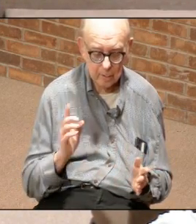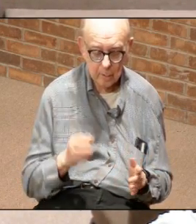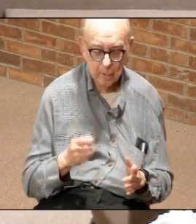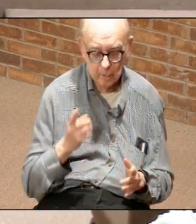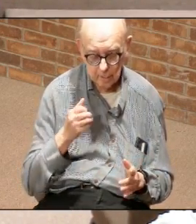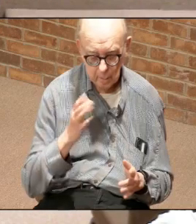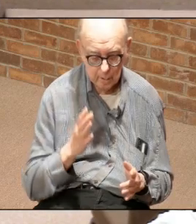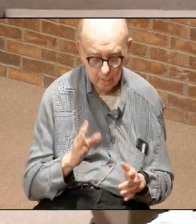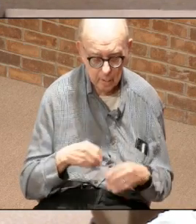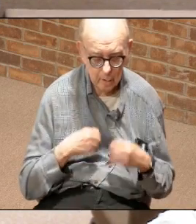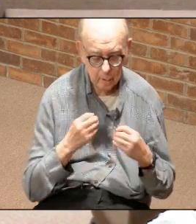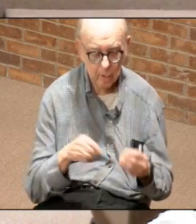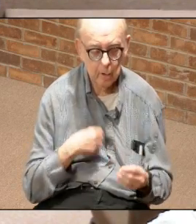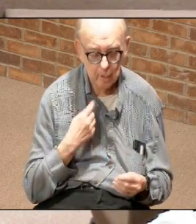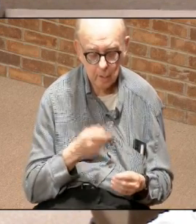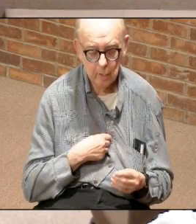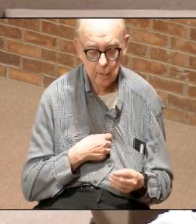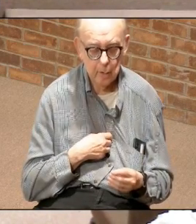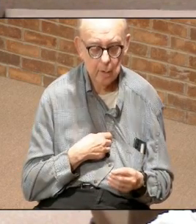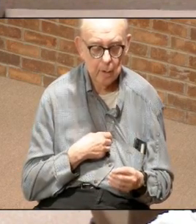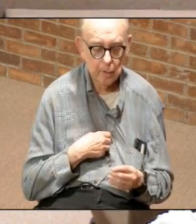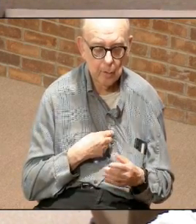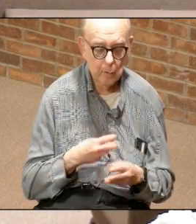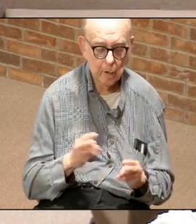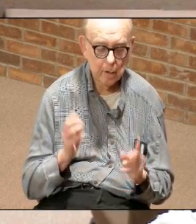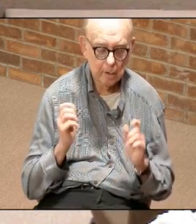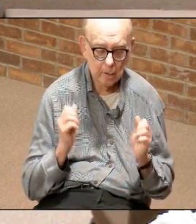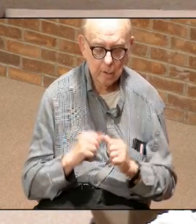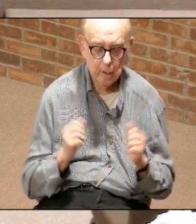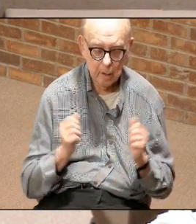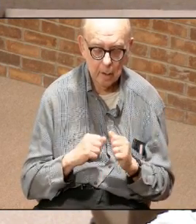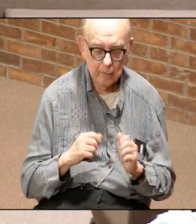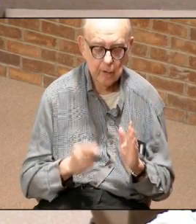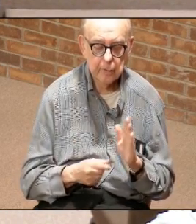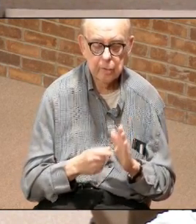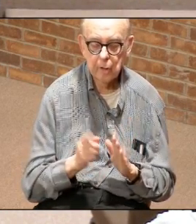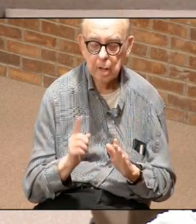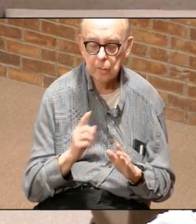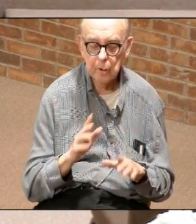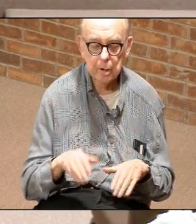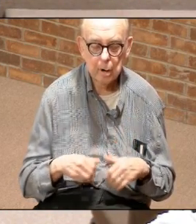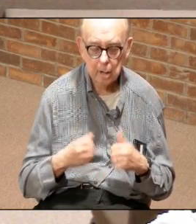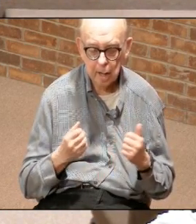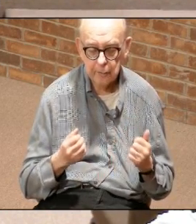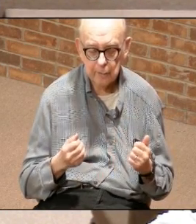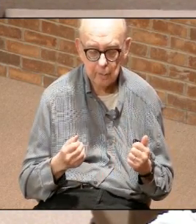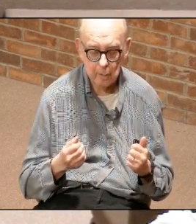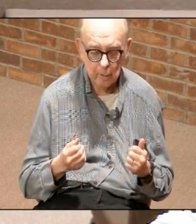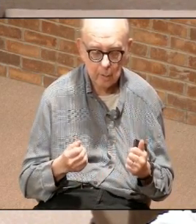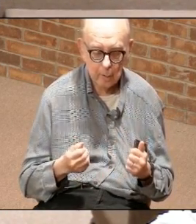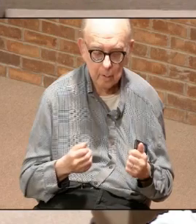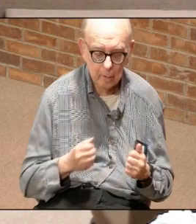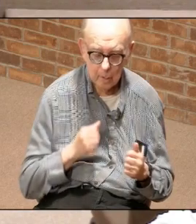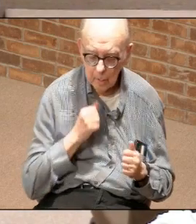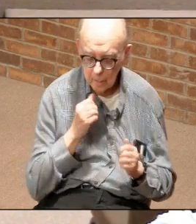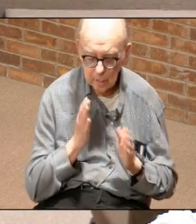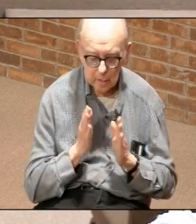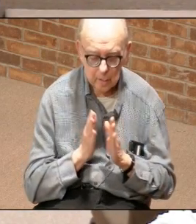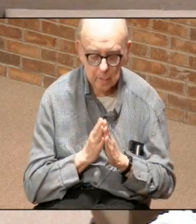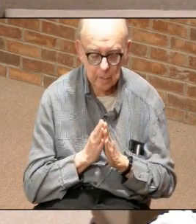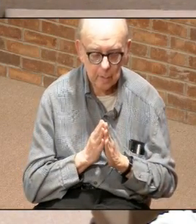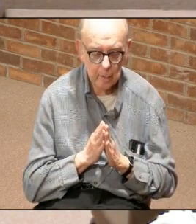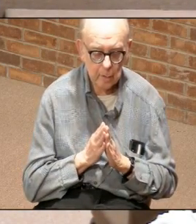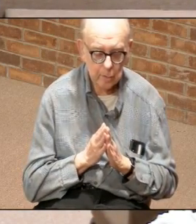understand is God has given us the resources to fight the giants in our life. Don't ask to be